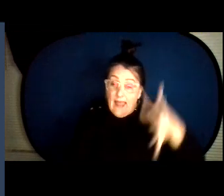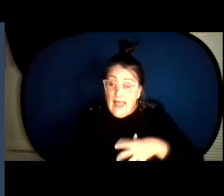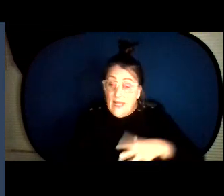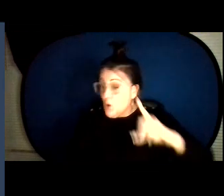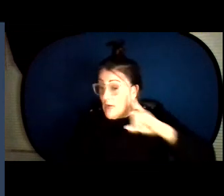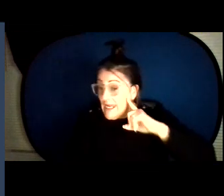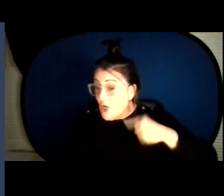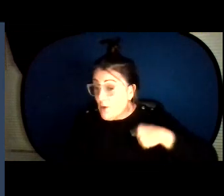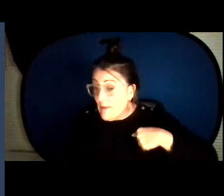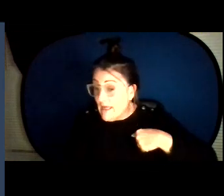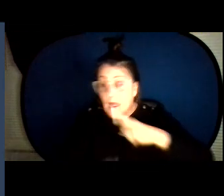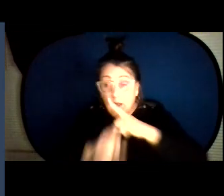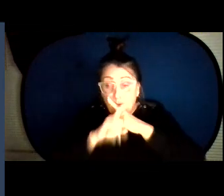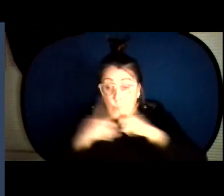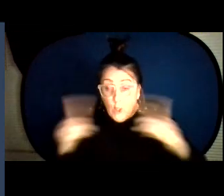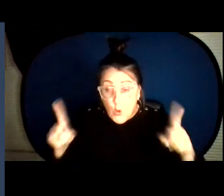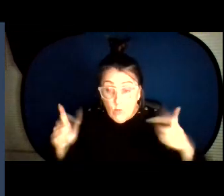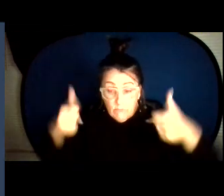time I've unmuted.